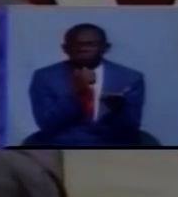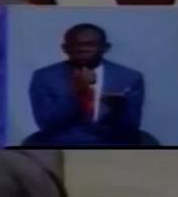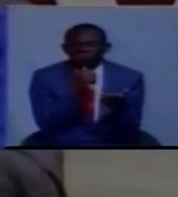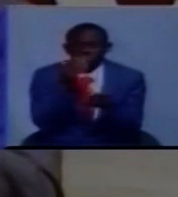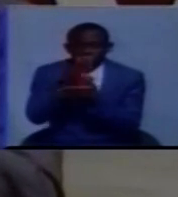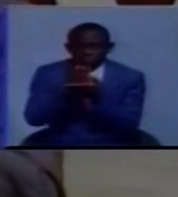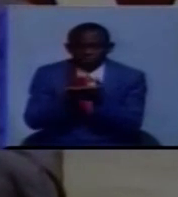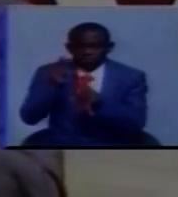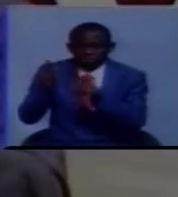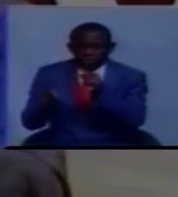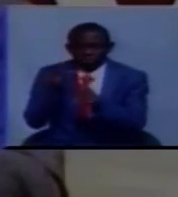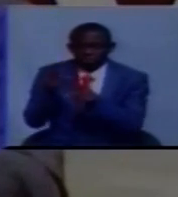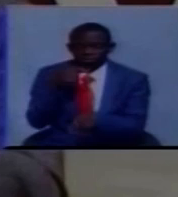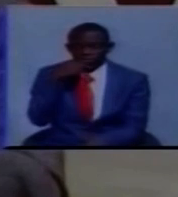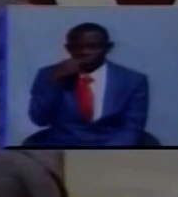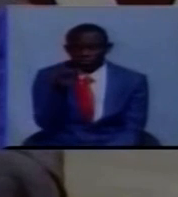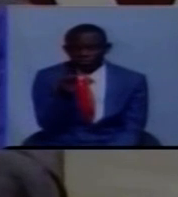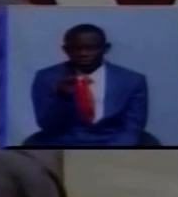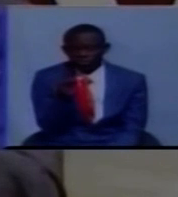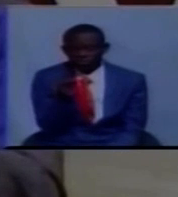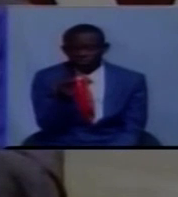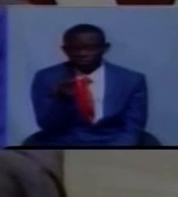rid of somebody who is